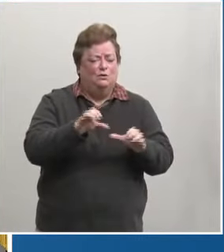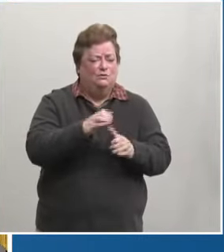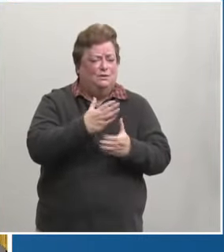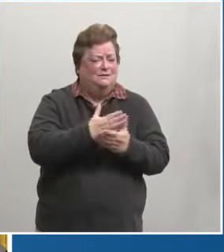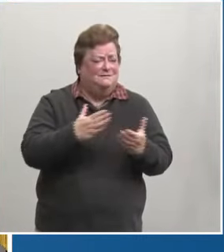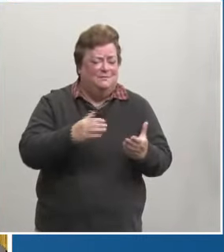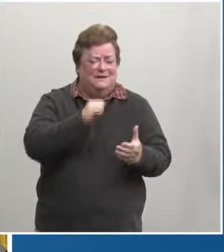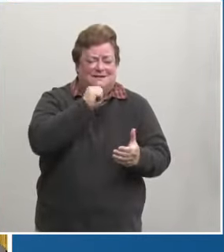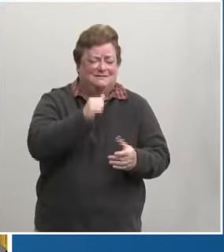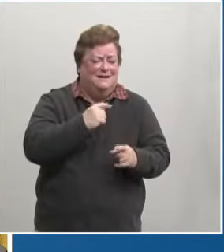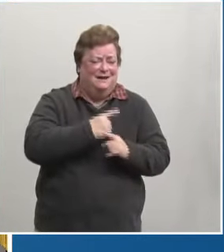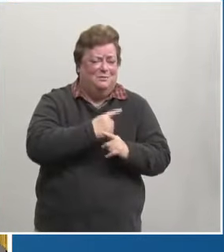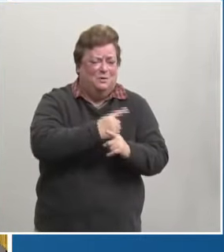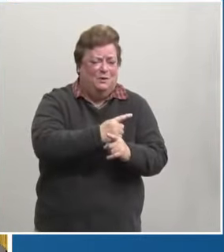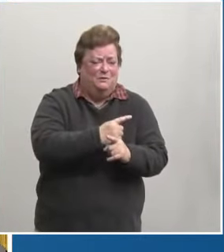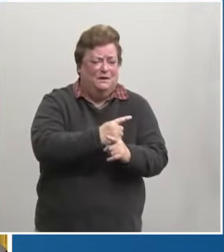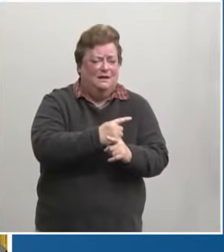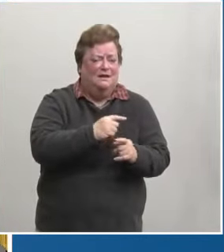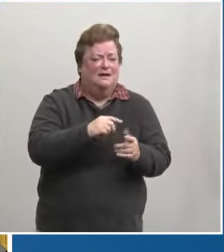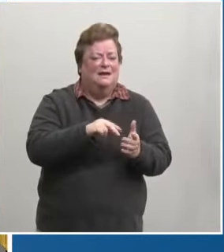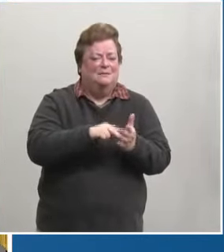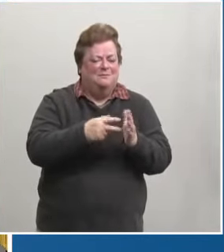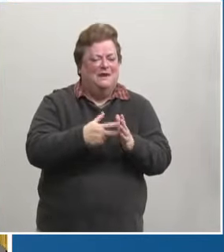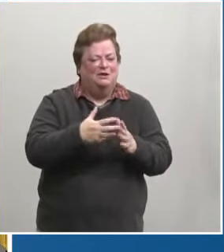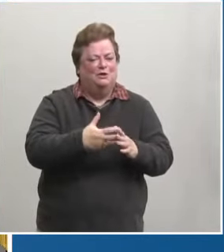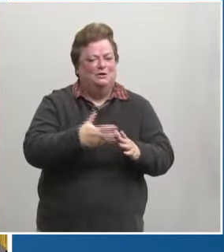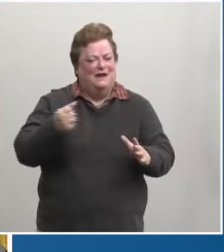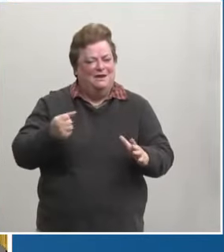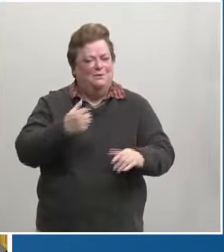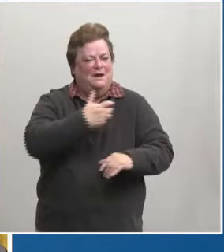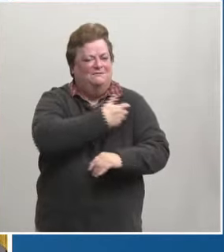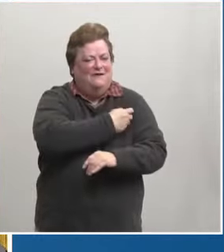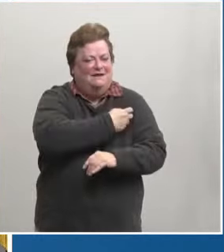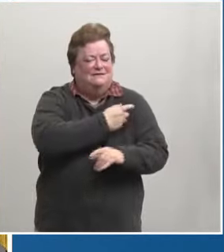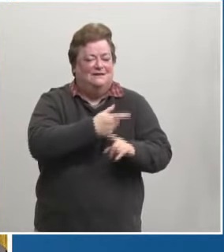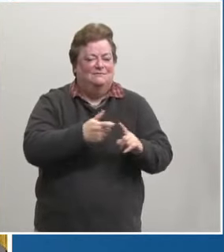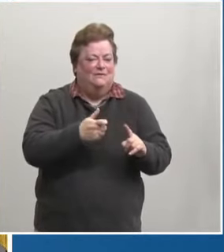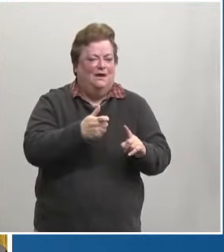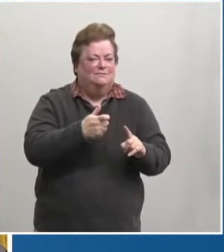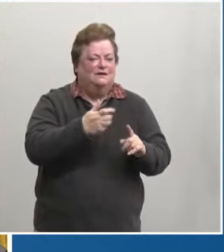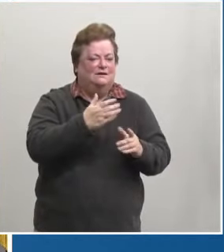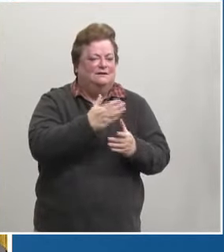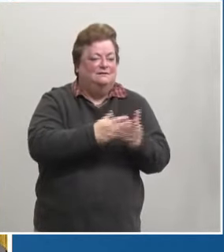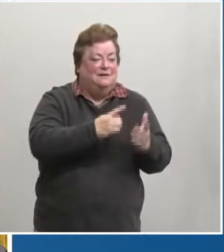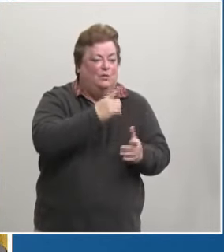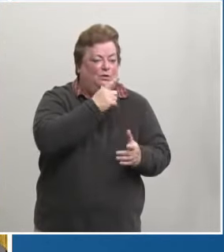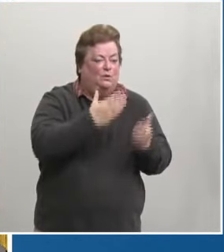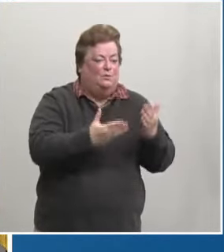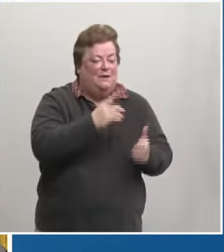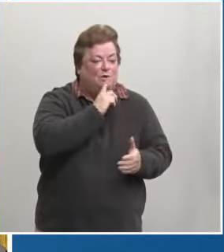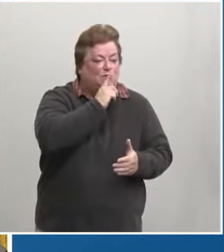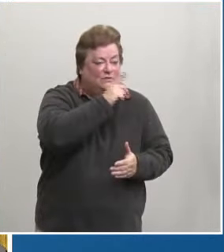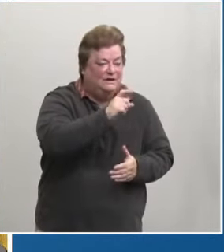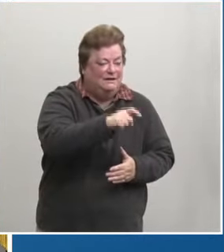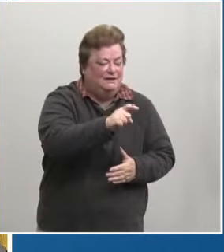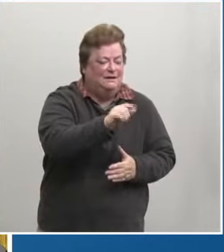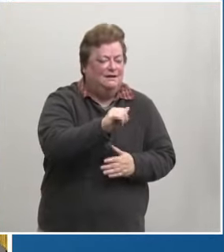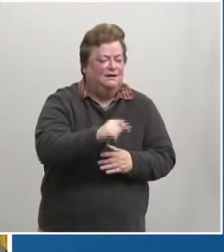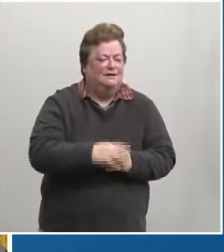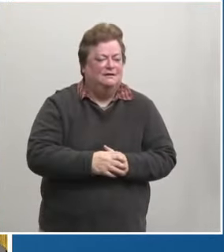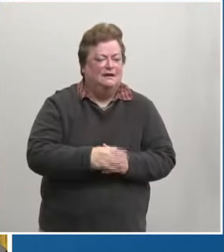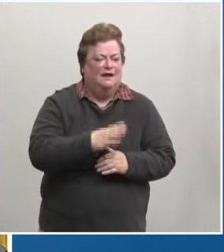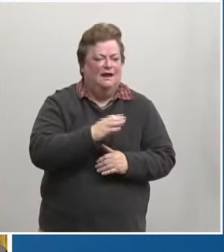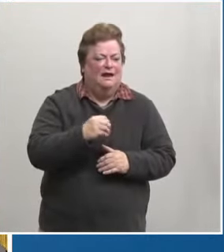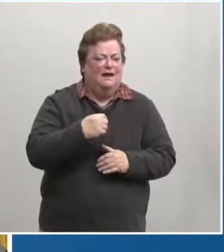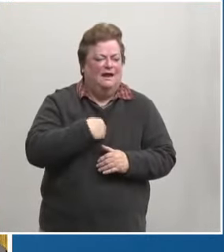really not appropriate, then they're taking vaccine away from somebody who's really in need of it. And I